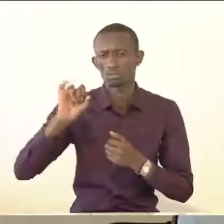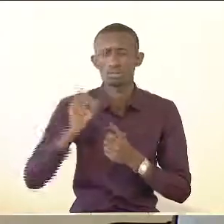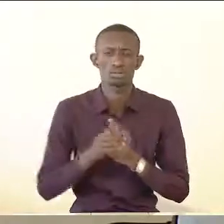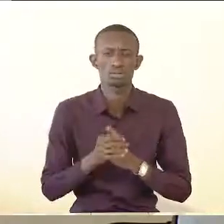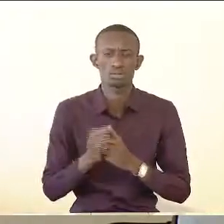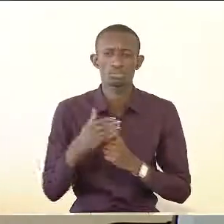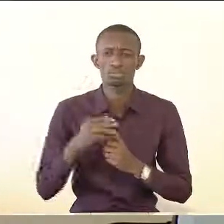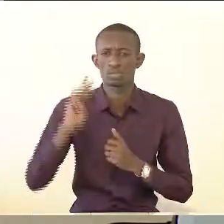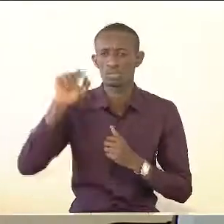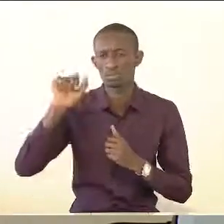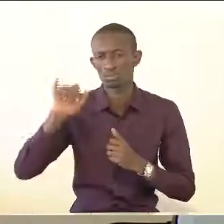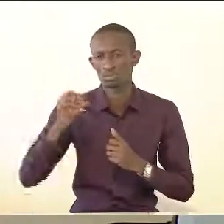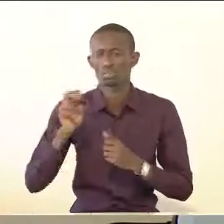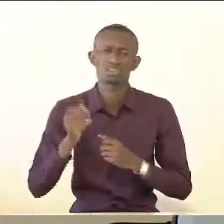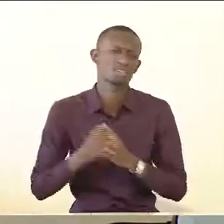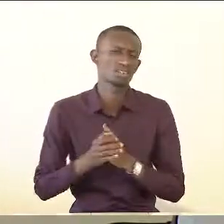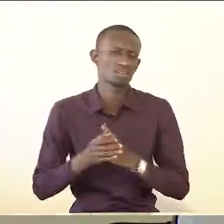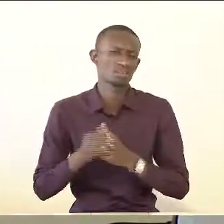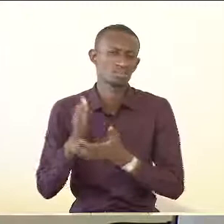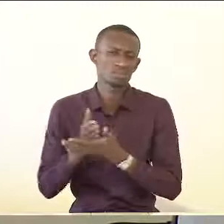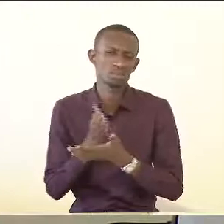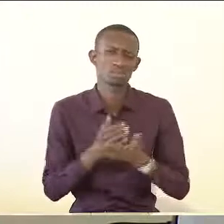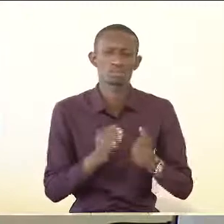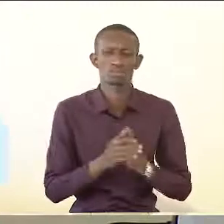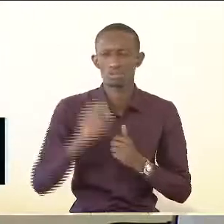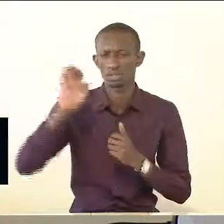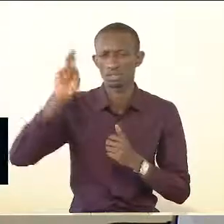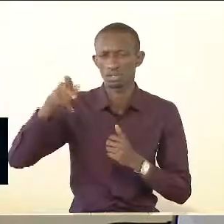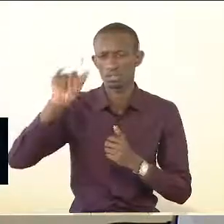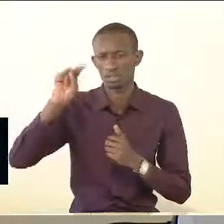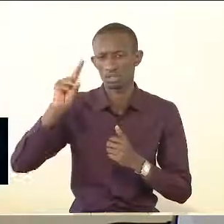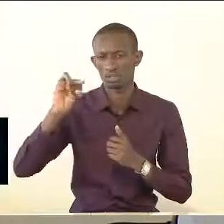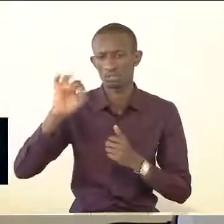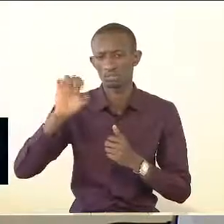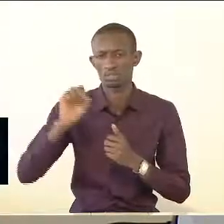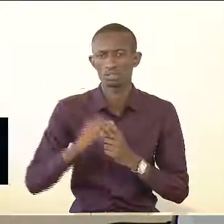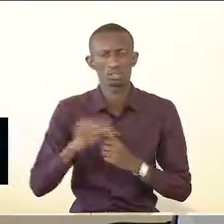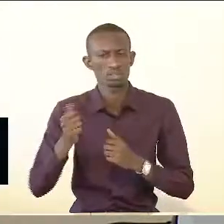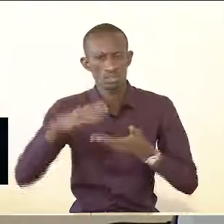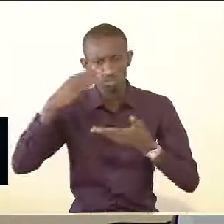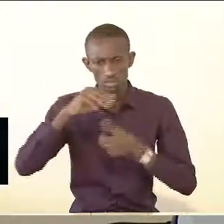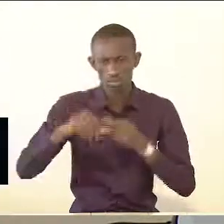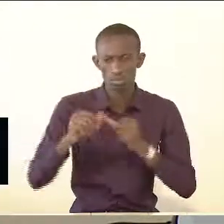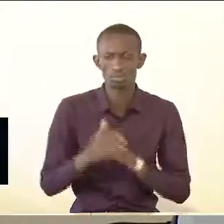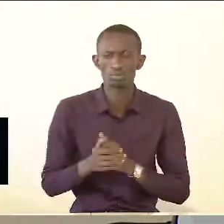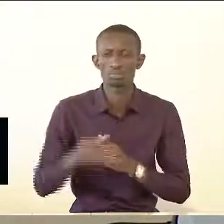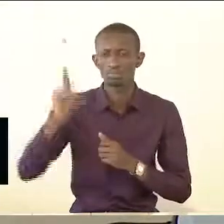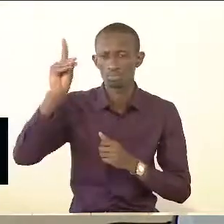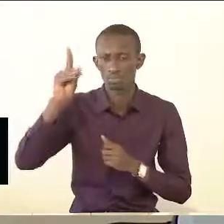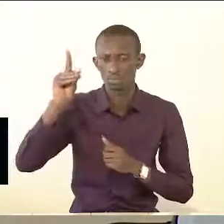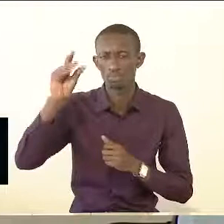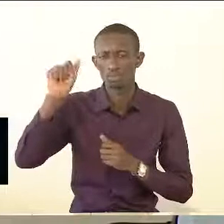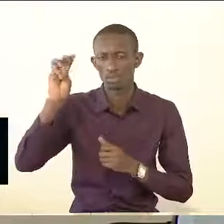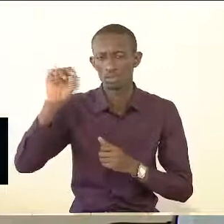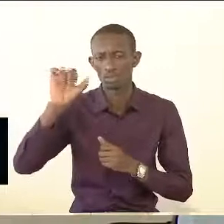that makes up the epidermis. And we talked about the dermis, which is the lower part